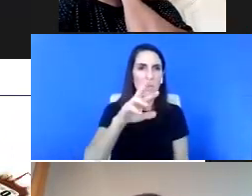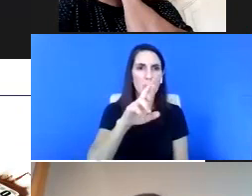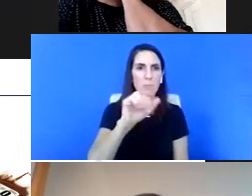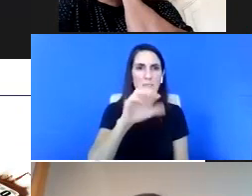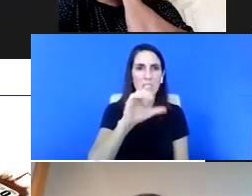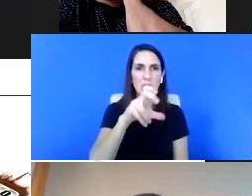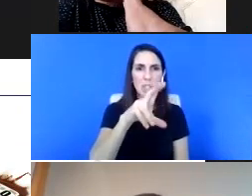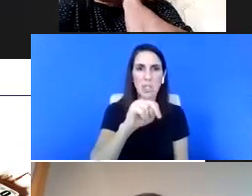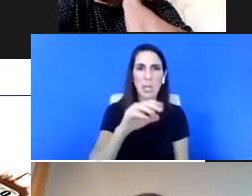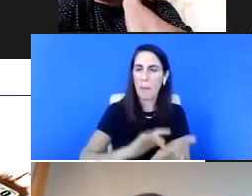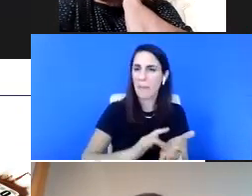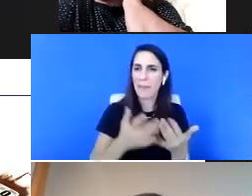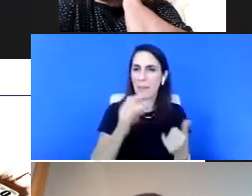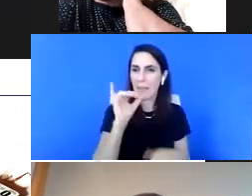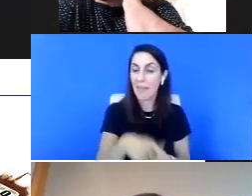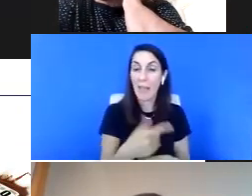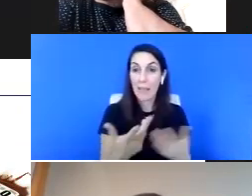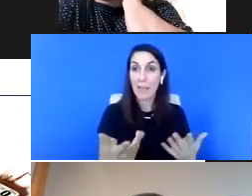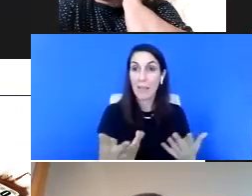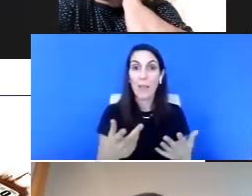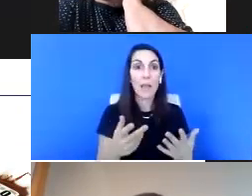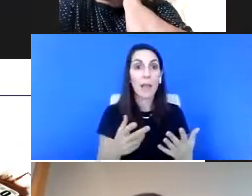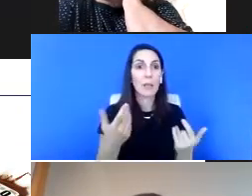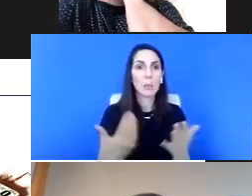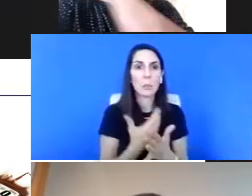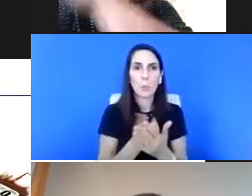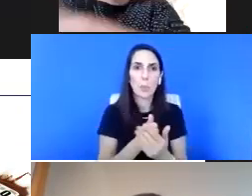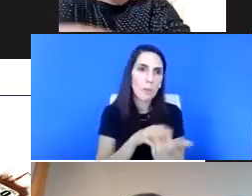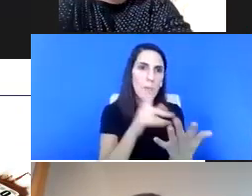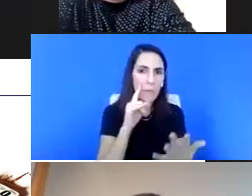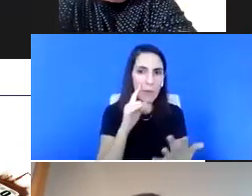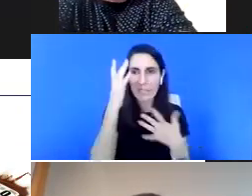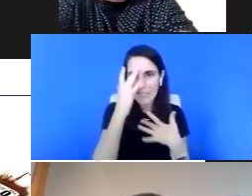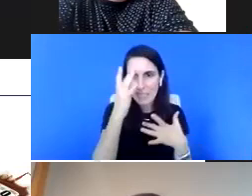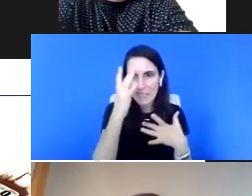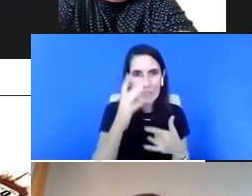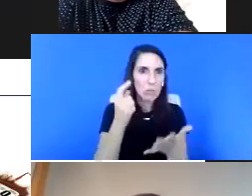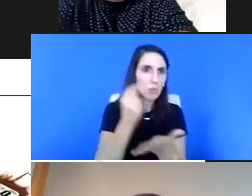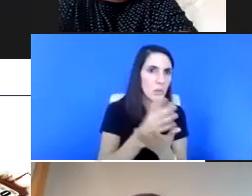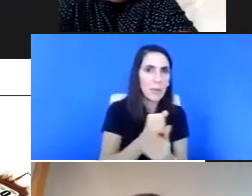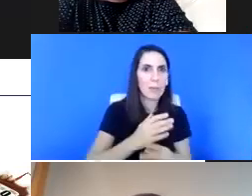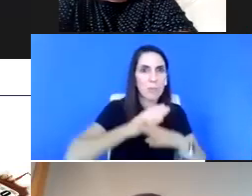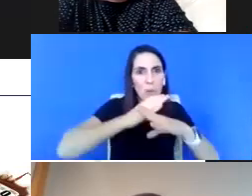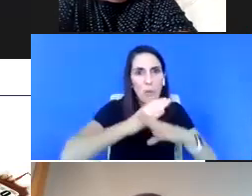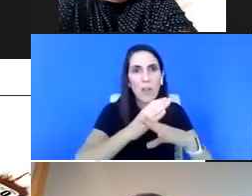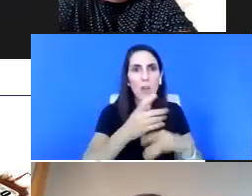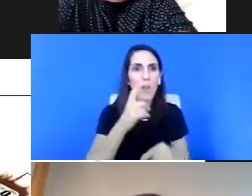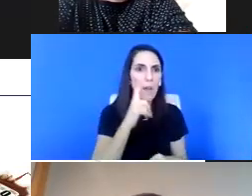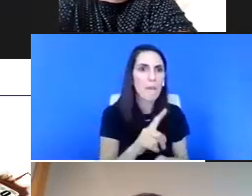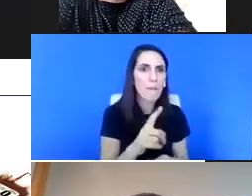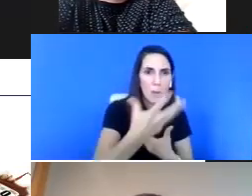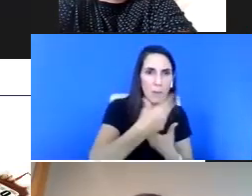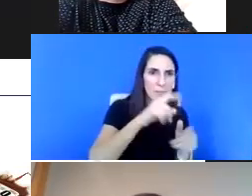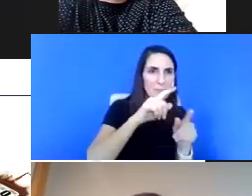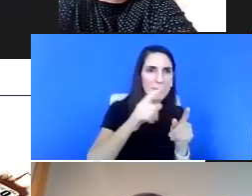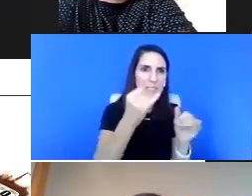precision medicine? Precision medicine is an emerging approach for disease treatment and prevention that takes into account individual